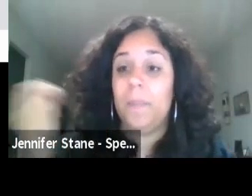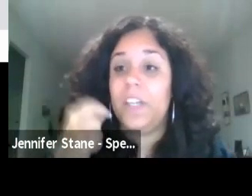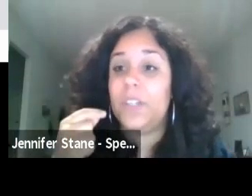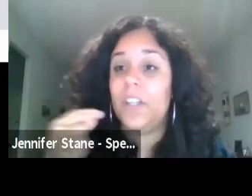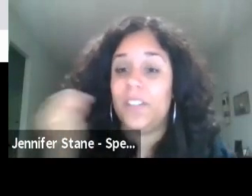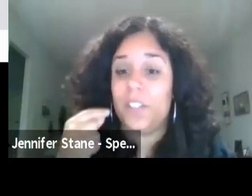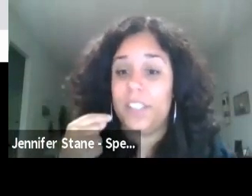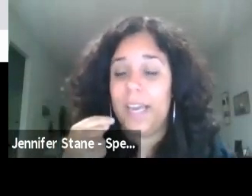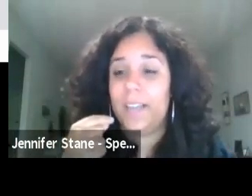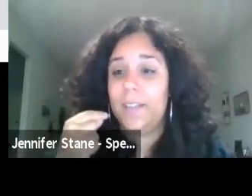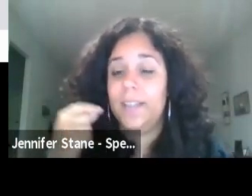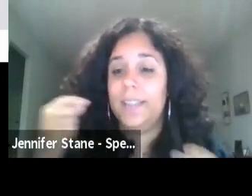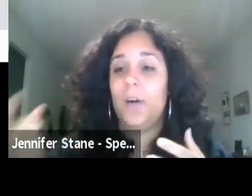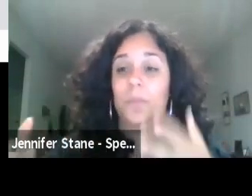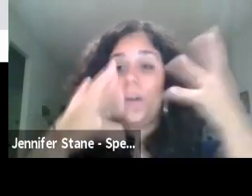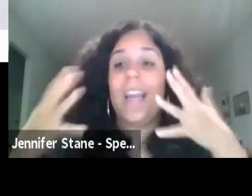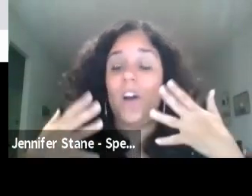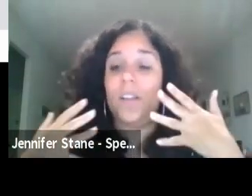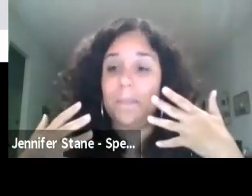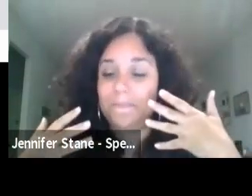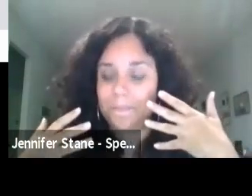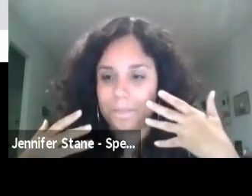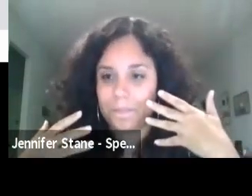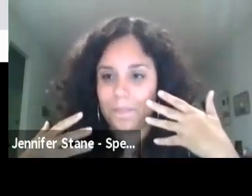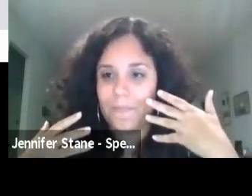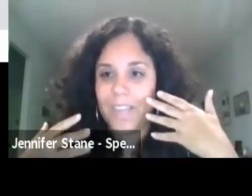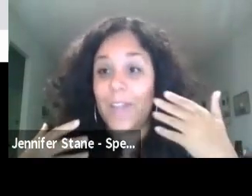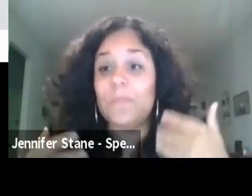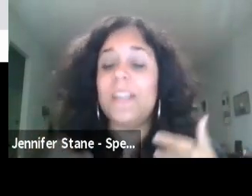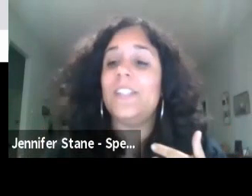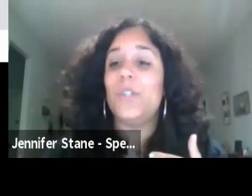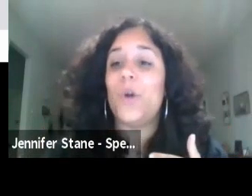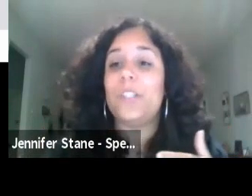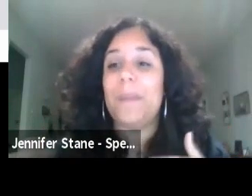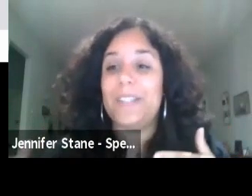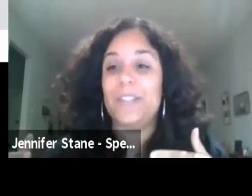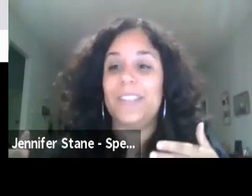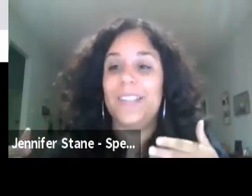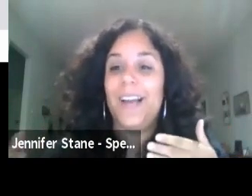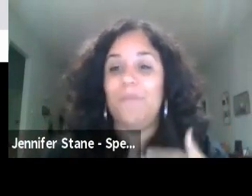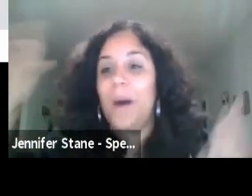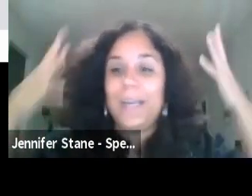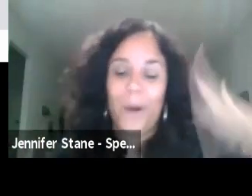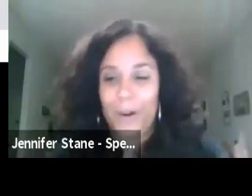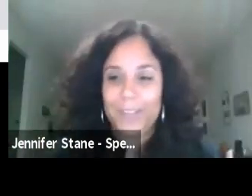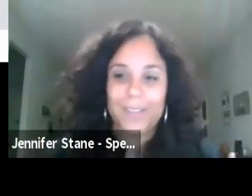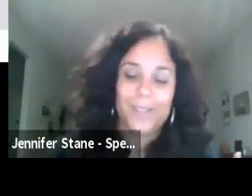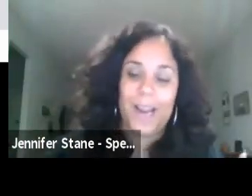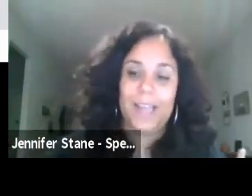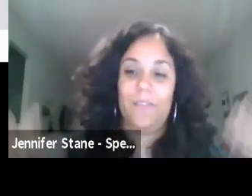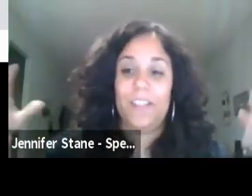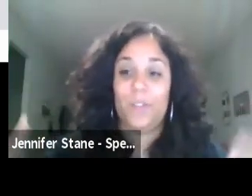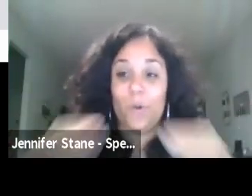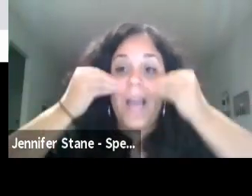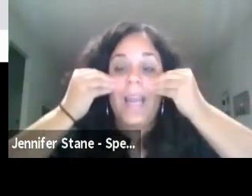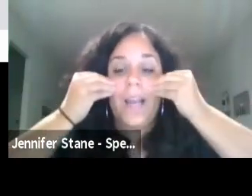a Benadryl or a Zyrtec to help dry it all up. Those medicines are no respecters of body parts,